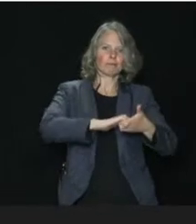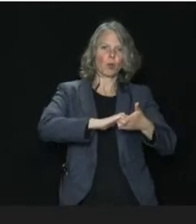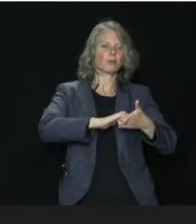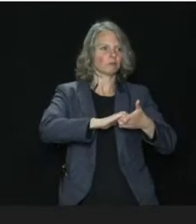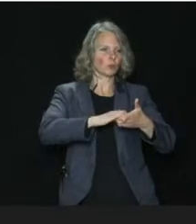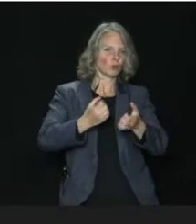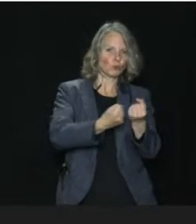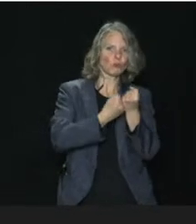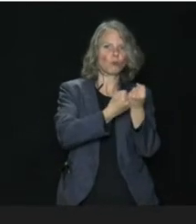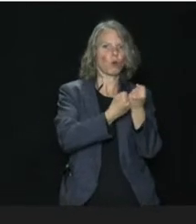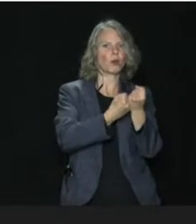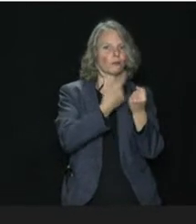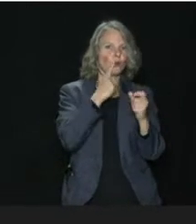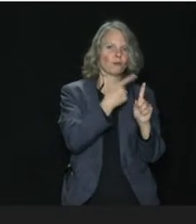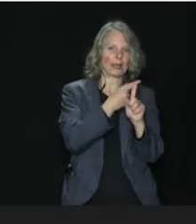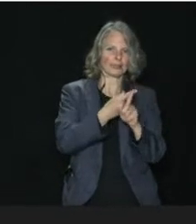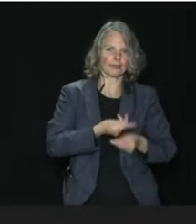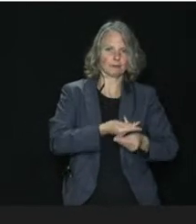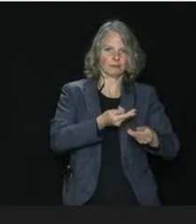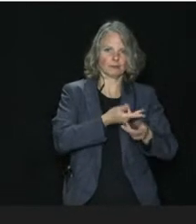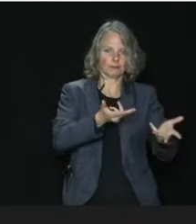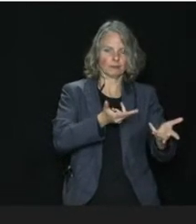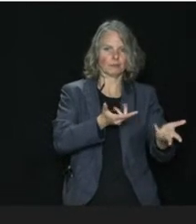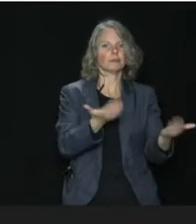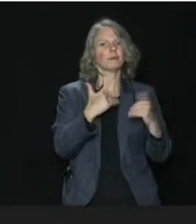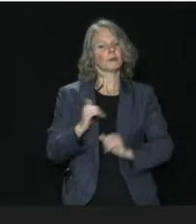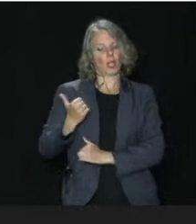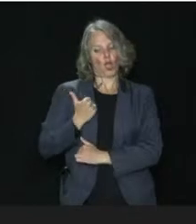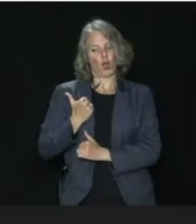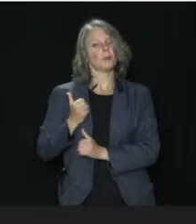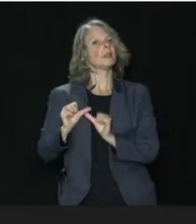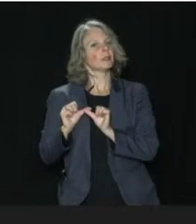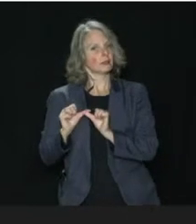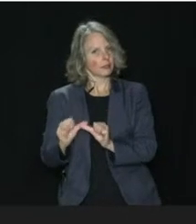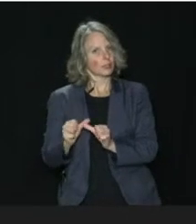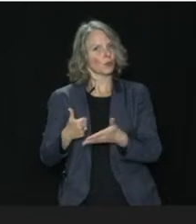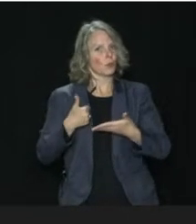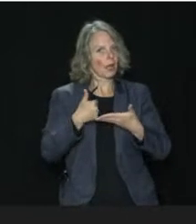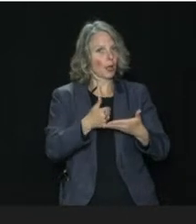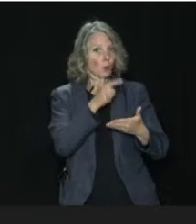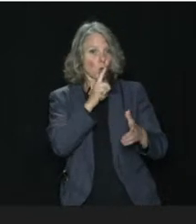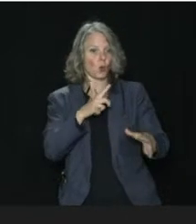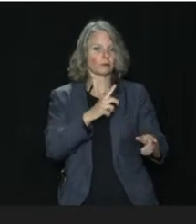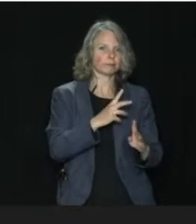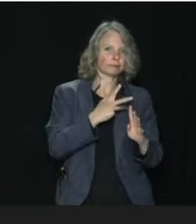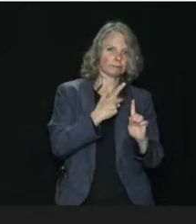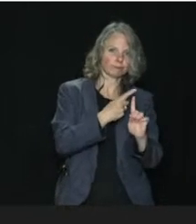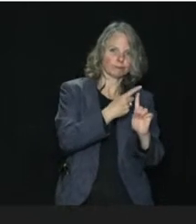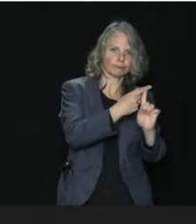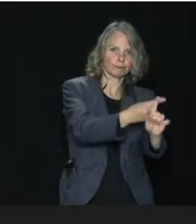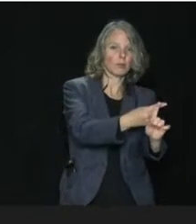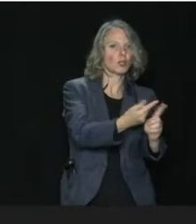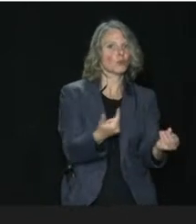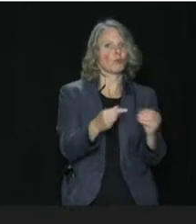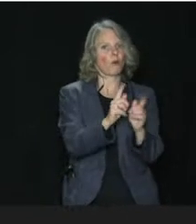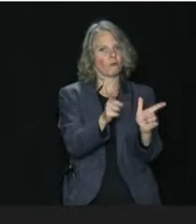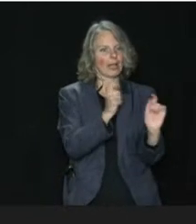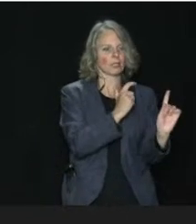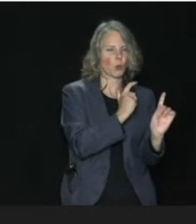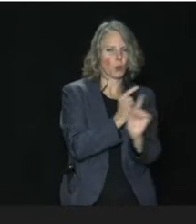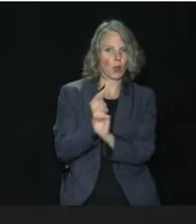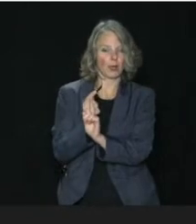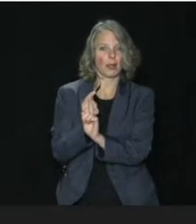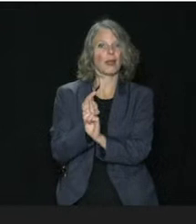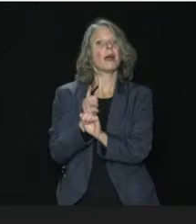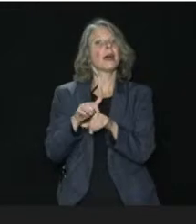rollout. The Canadian Armed Forces also continue to assist vaccination teams with the accelerated pace of immunization in a number of